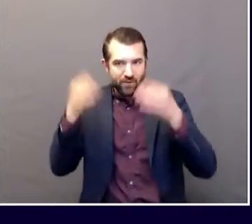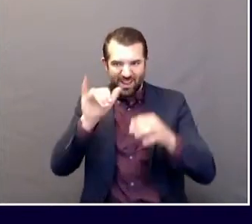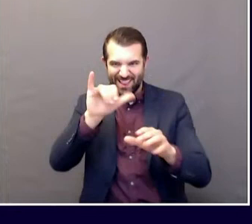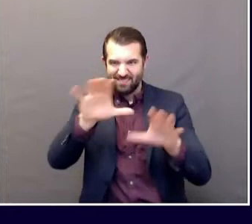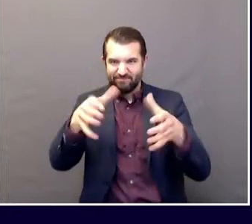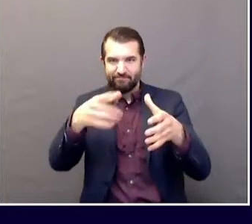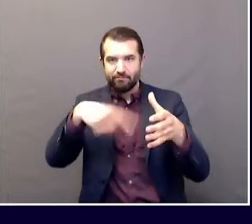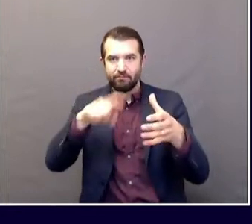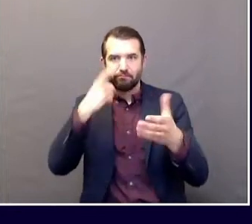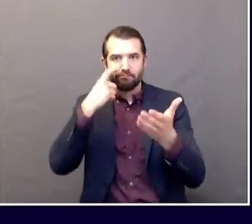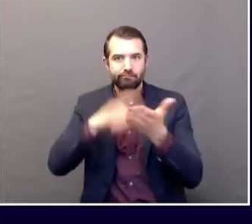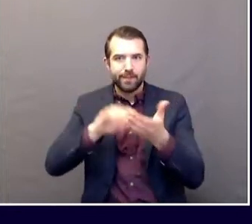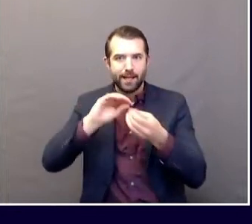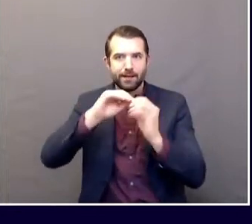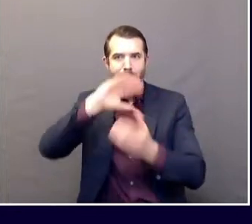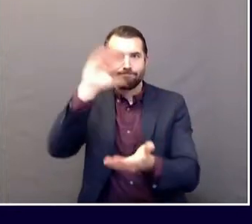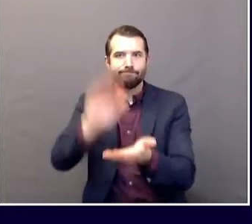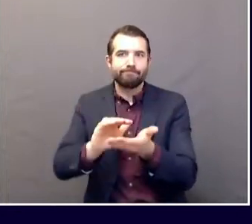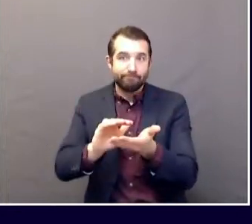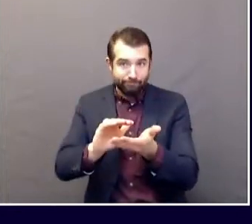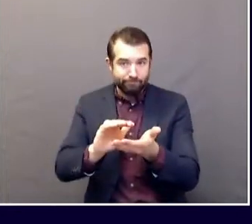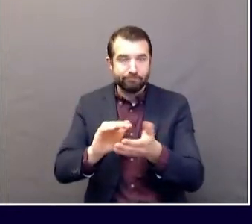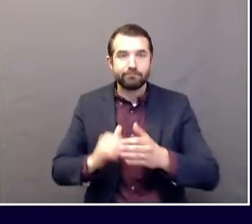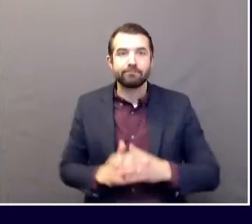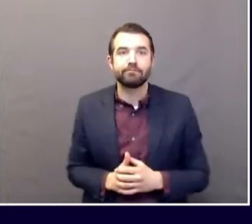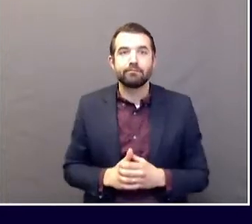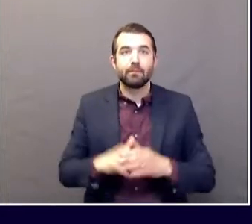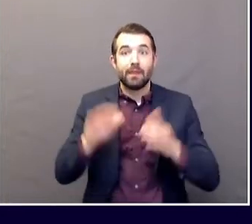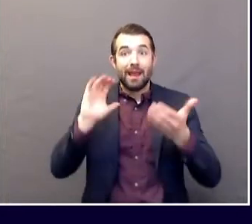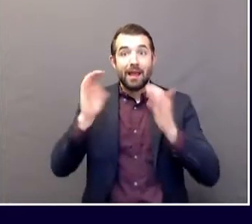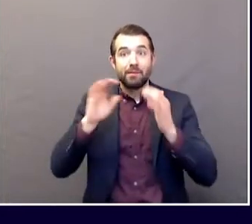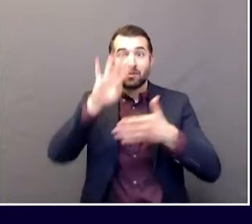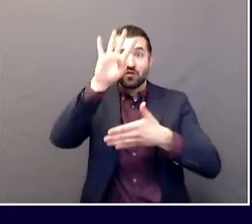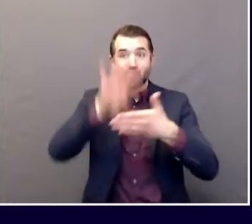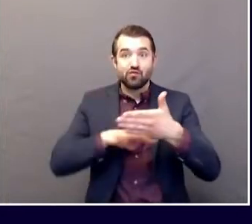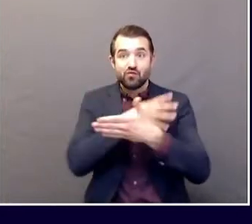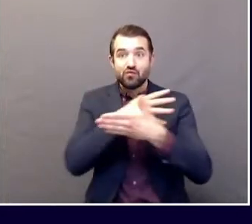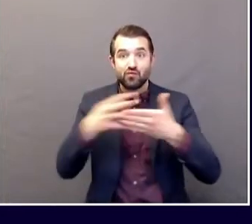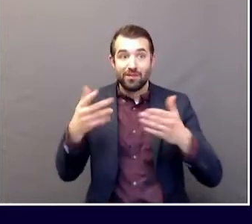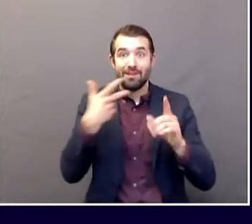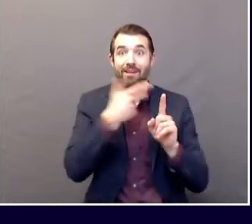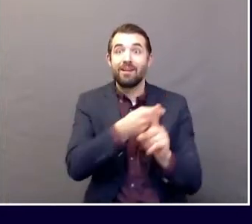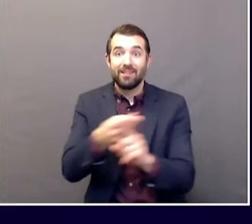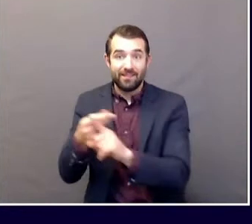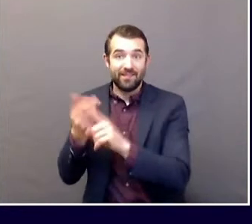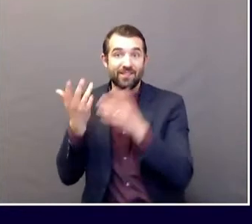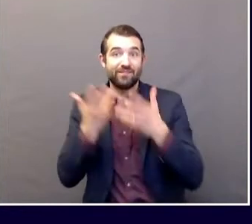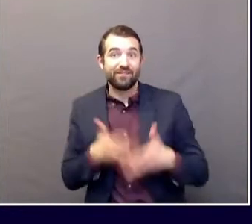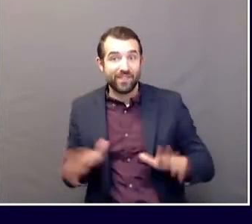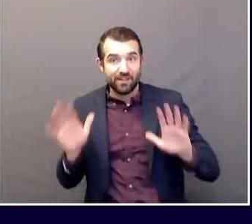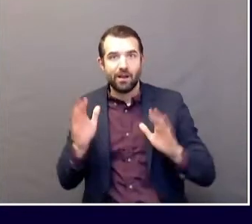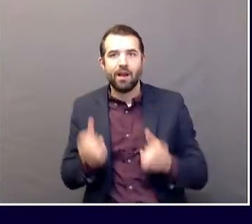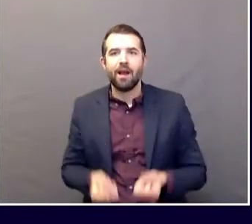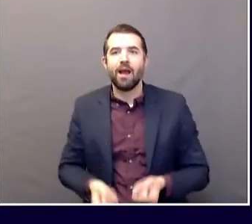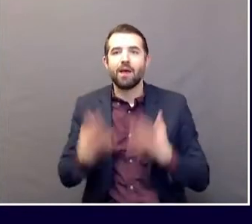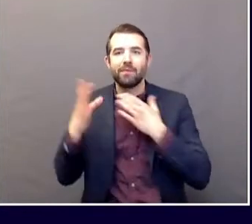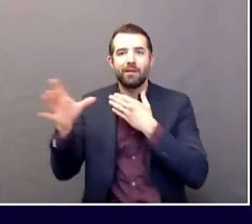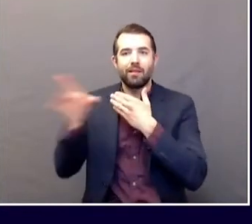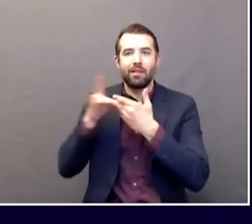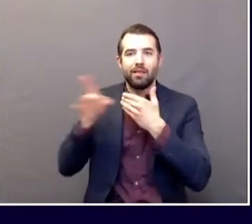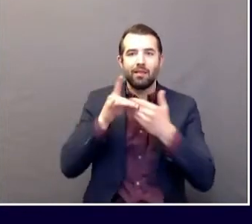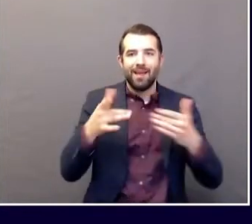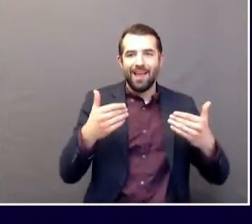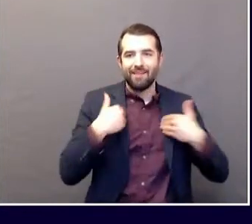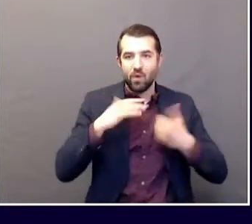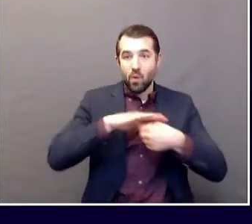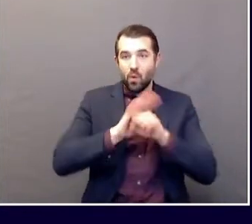a straighter line that can be drawn between the vaccination rates there and the reduction in the number of outbreaks. They haven't made outbreaks